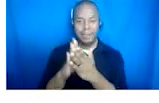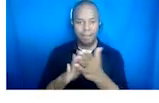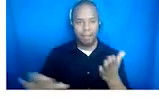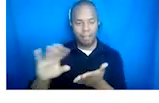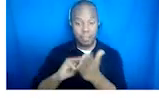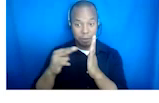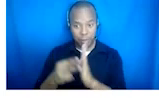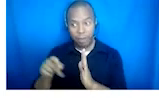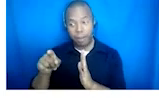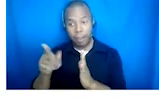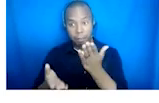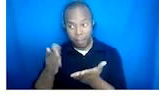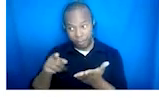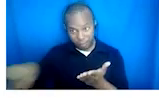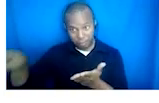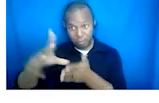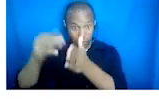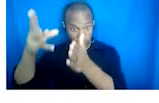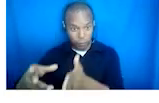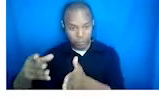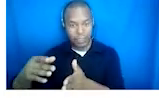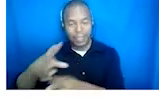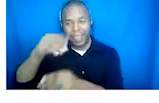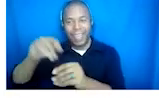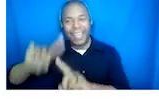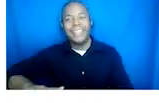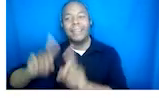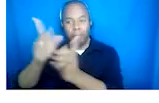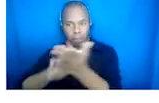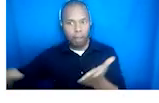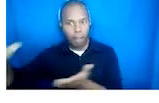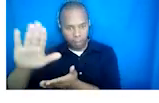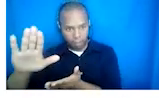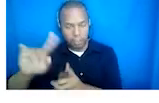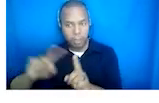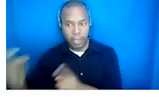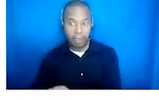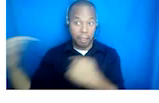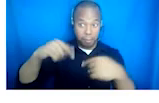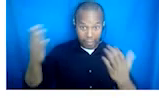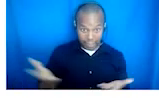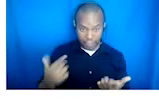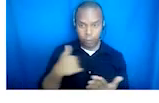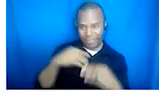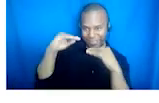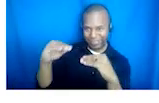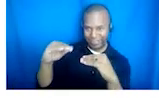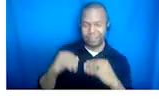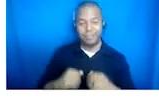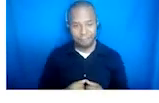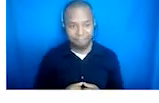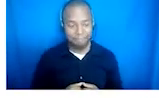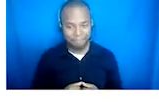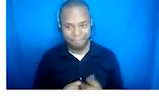that leave those homes and come here, and we'll teach them. Same in the reverse order. So the other colleges that are